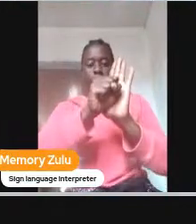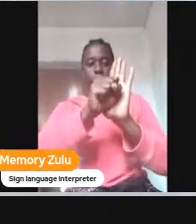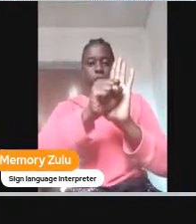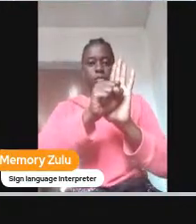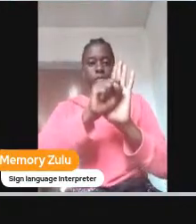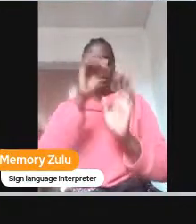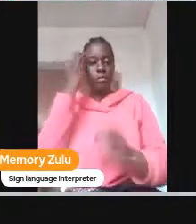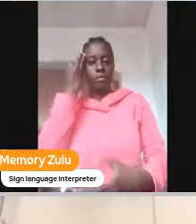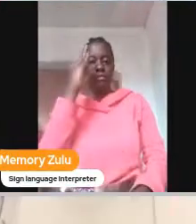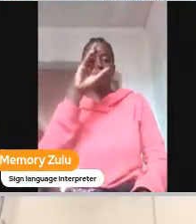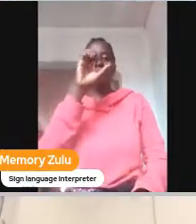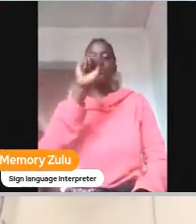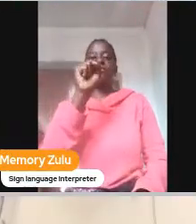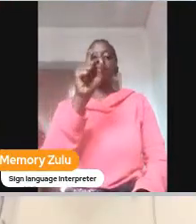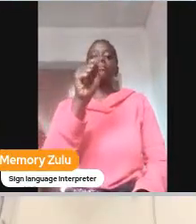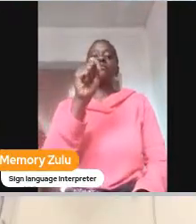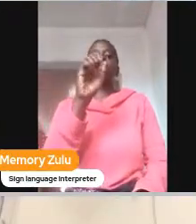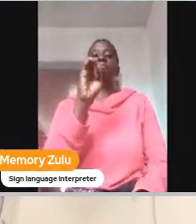Okay, so